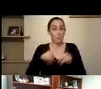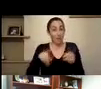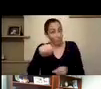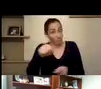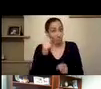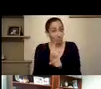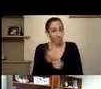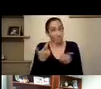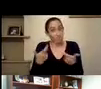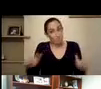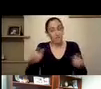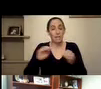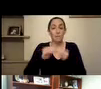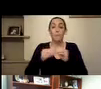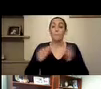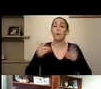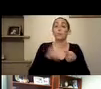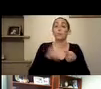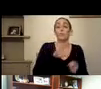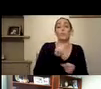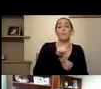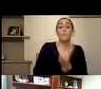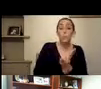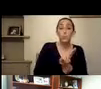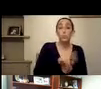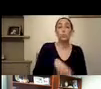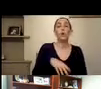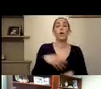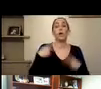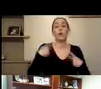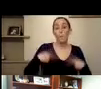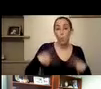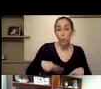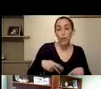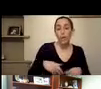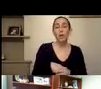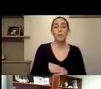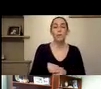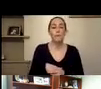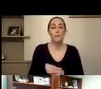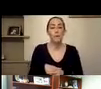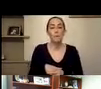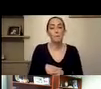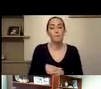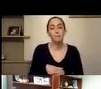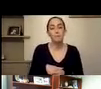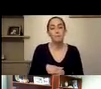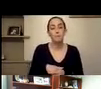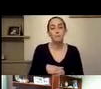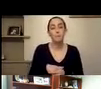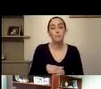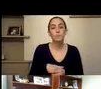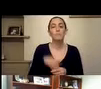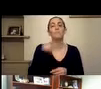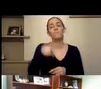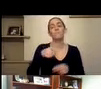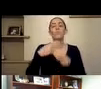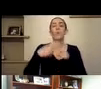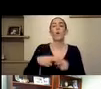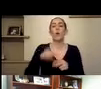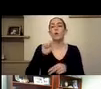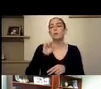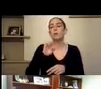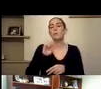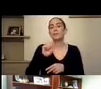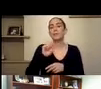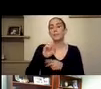how influenza and pneumonia typically causes attack rates here in the United States. So this is what we call the seasonal baseline of the number